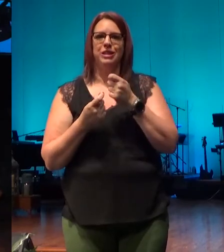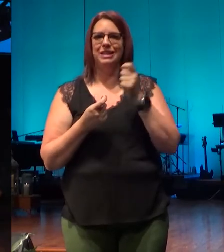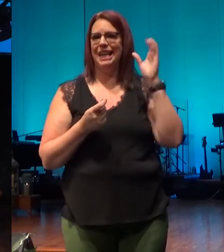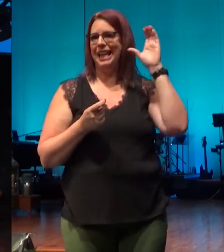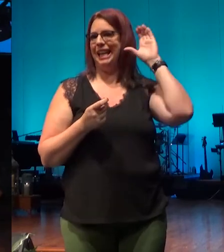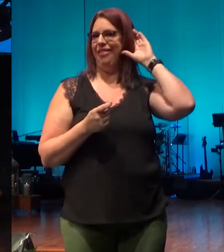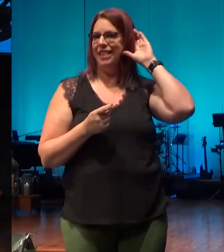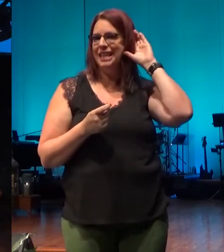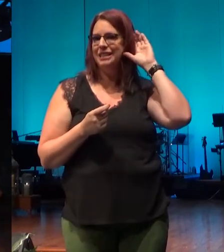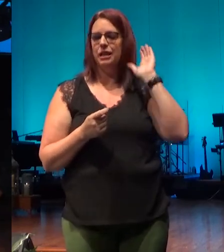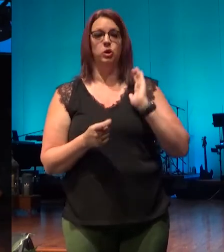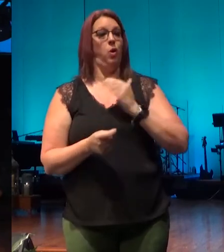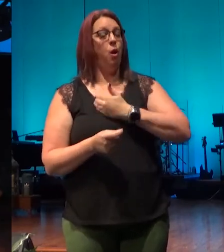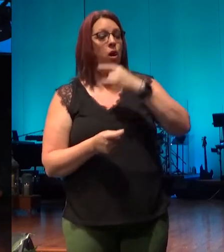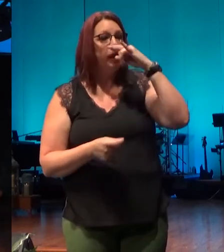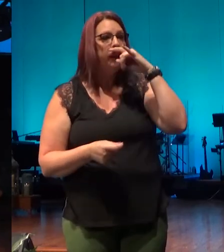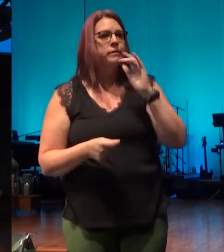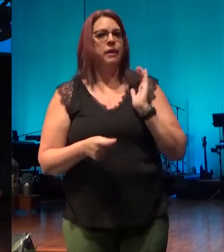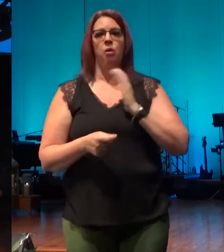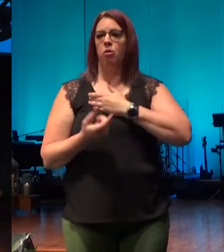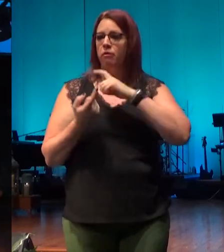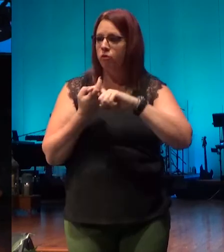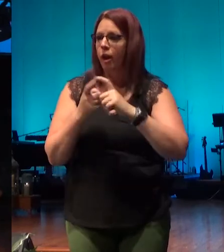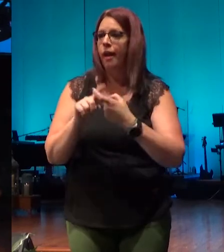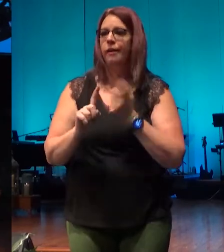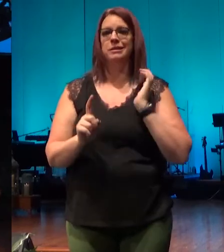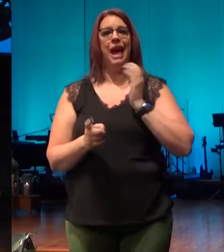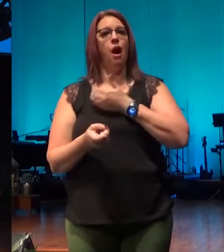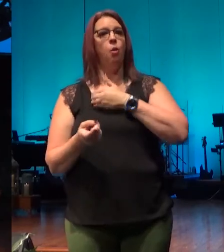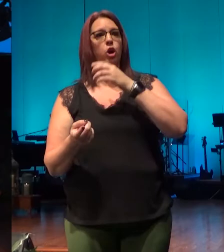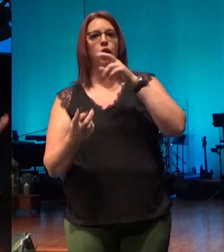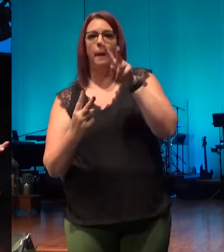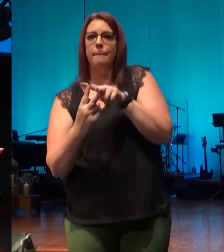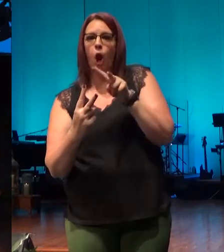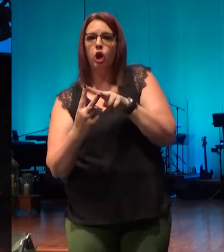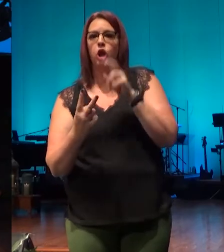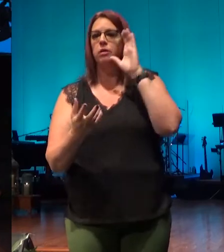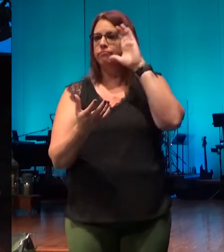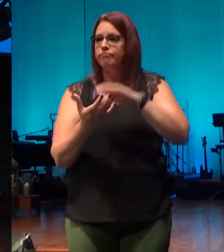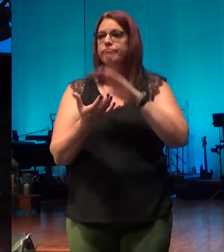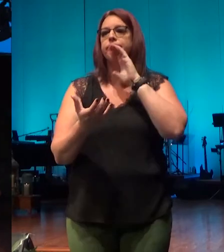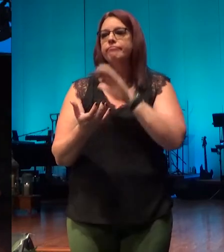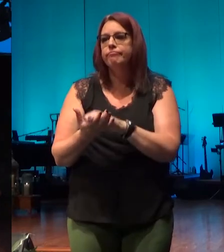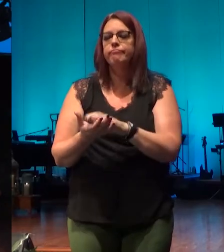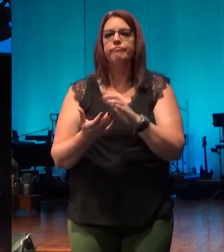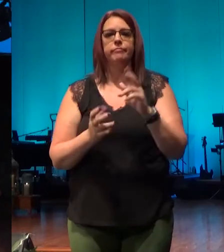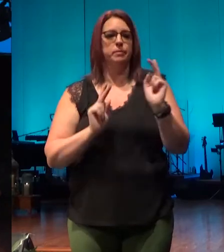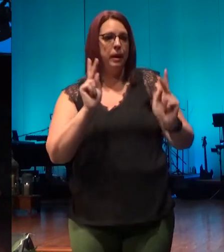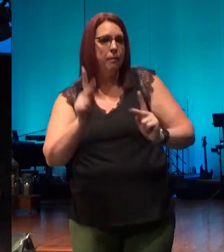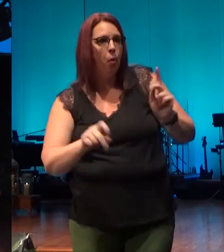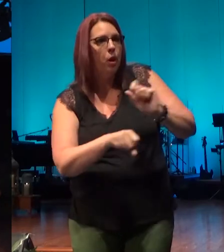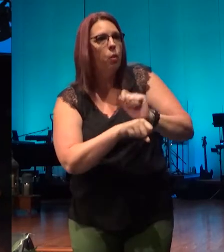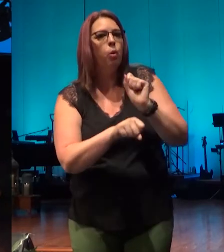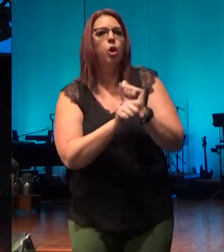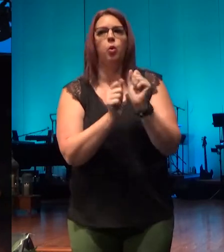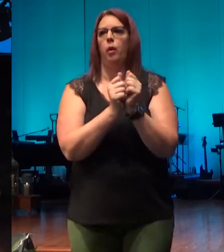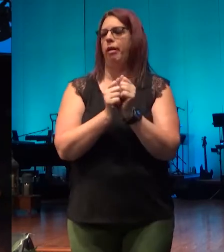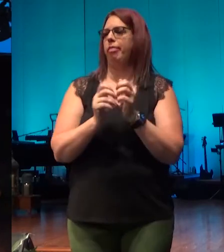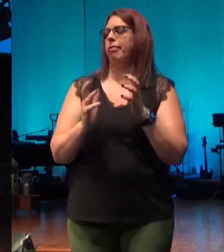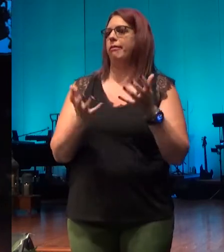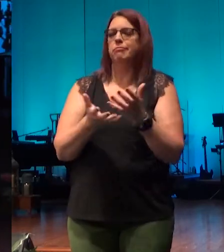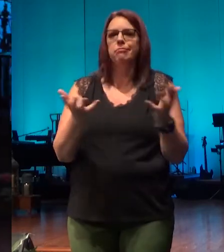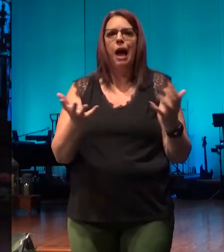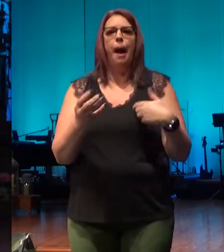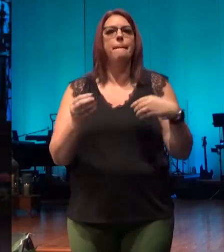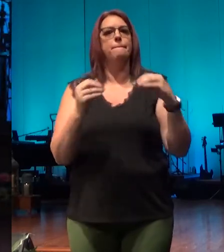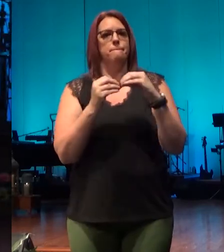and spouses, to our friends, to our family members, to the people that we work with. I'm more interested